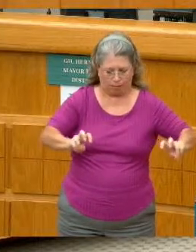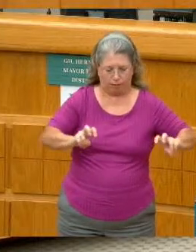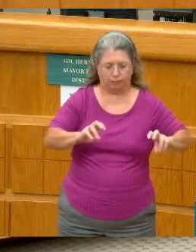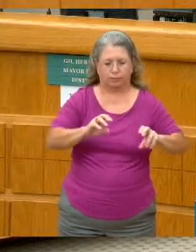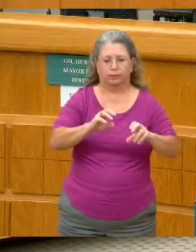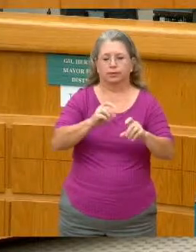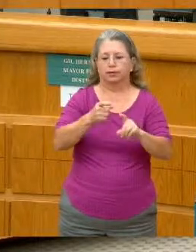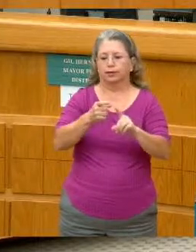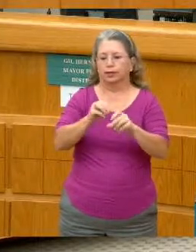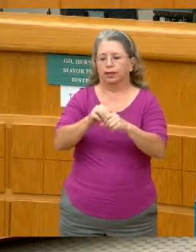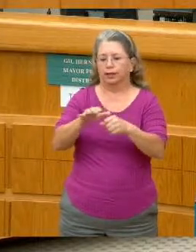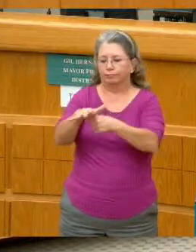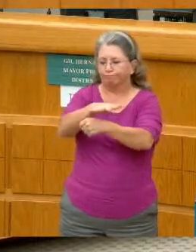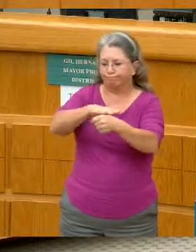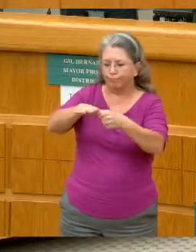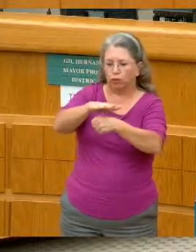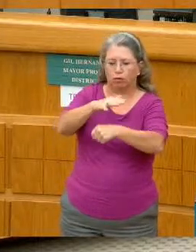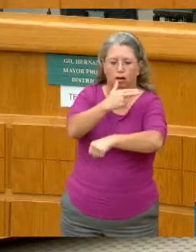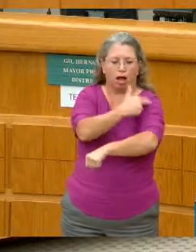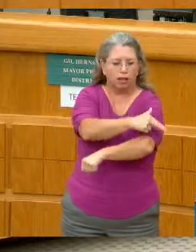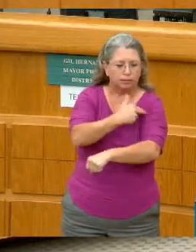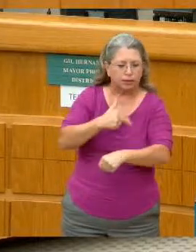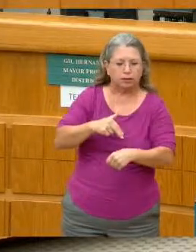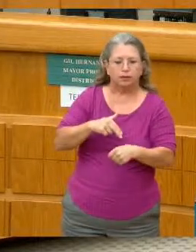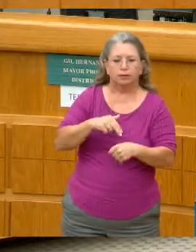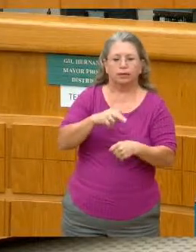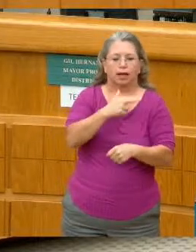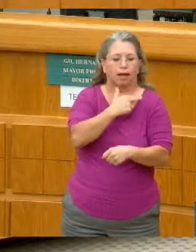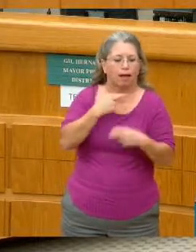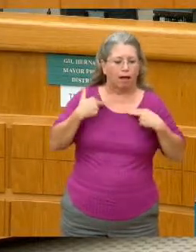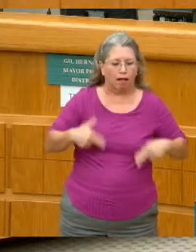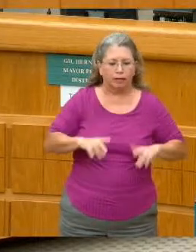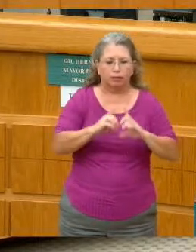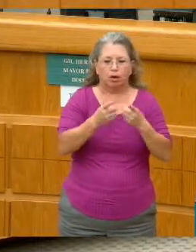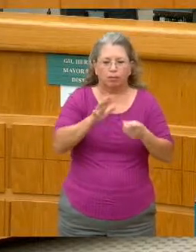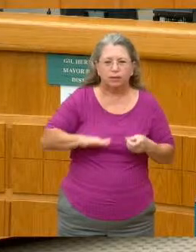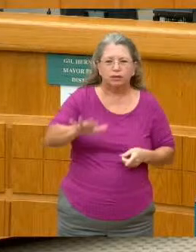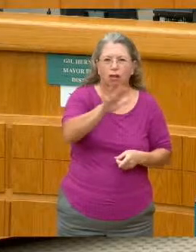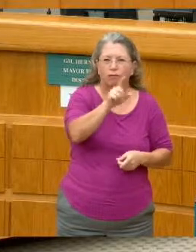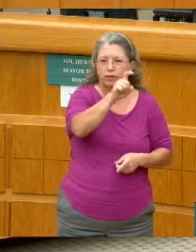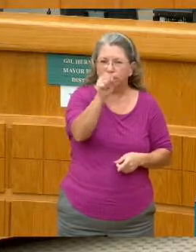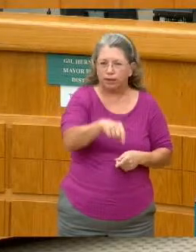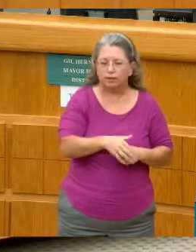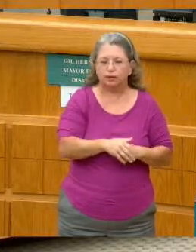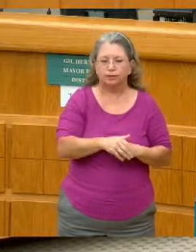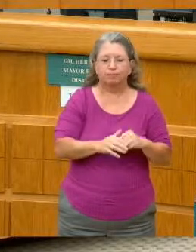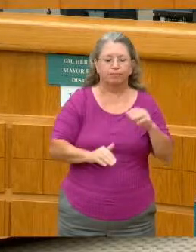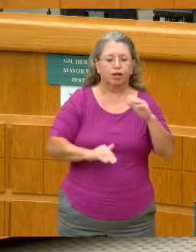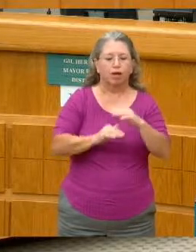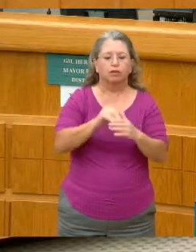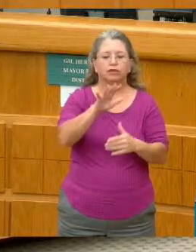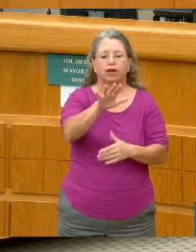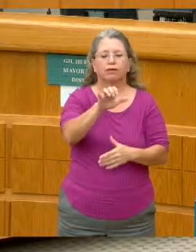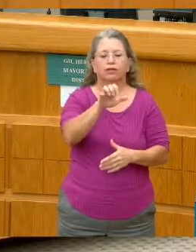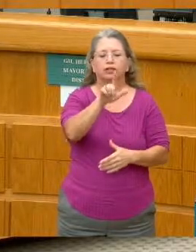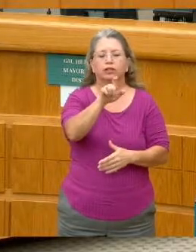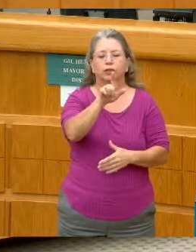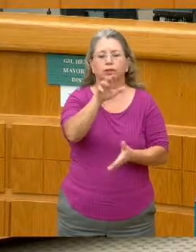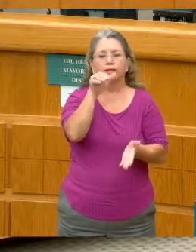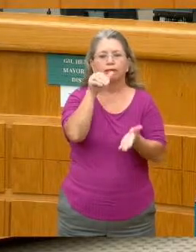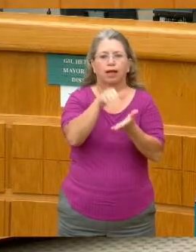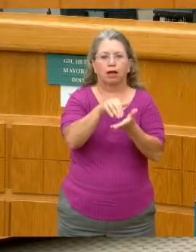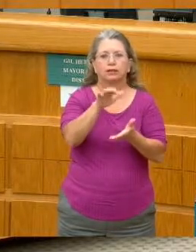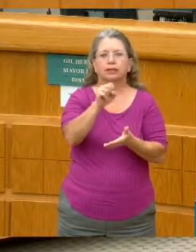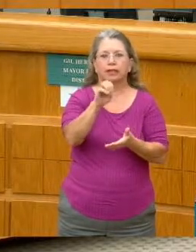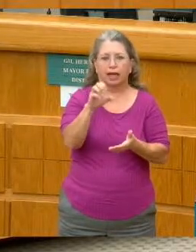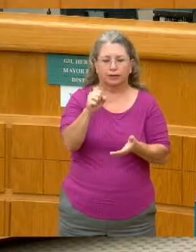hospitals, local health departments, and commercial labs. Almost 521,000 cases